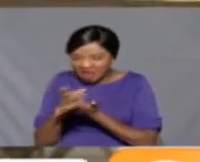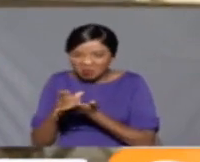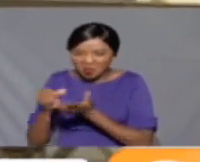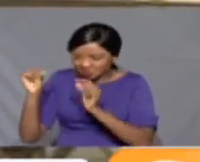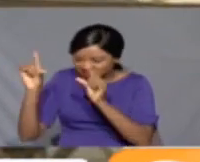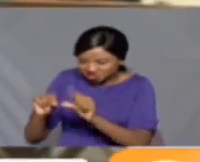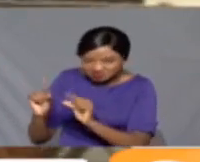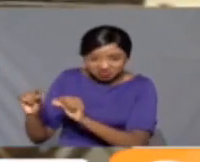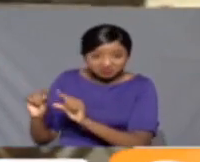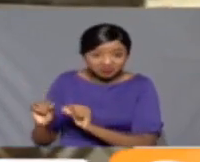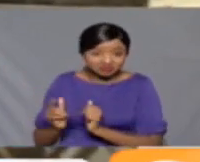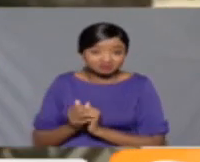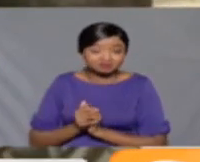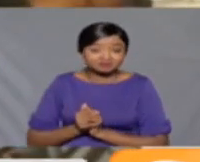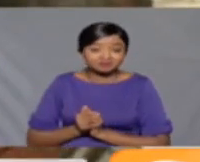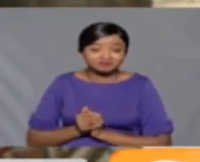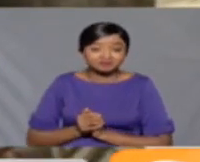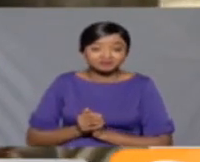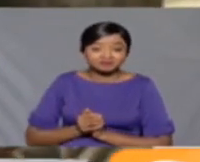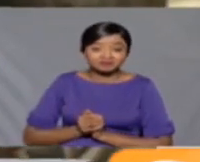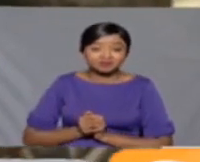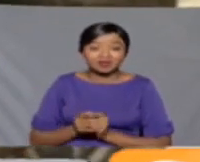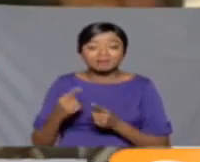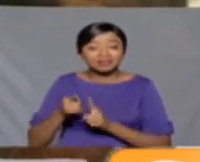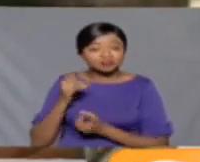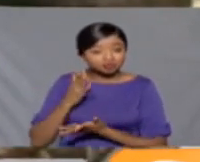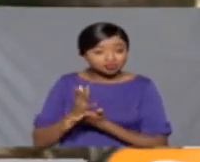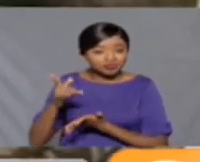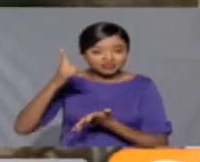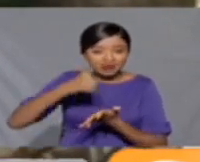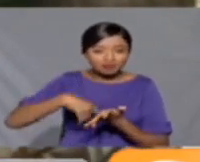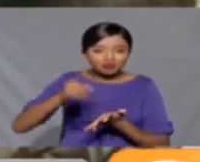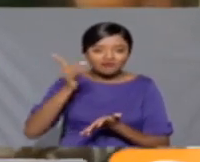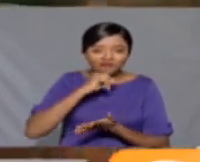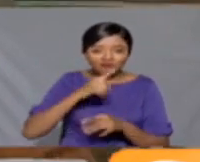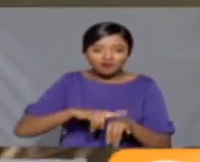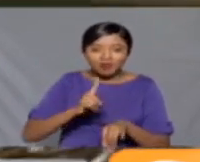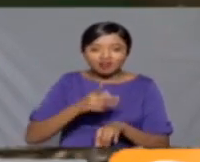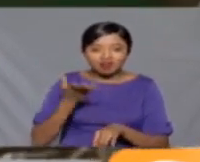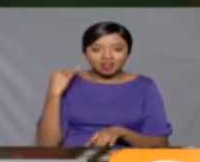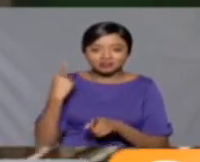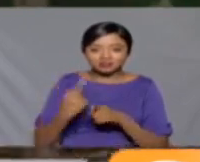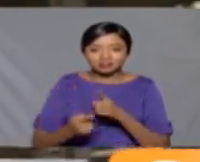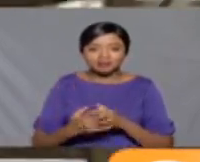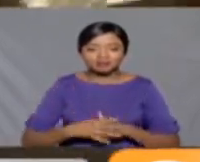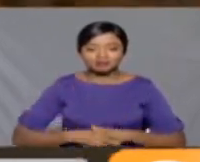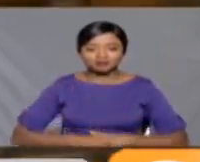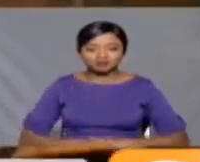adjustment on excise duty was approved last year by the National Assembly.